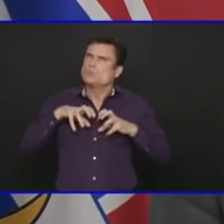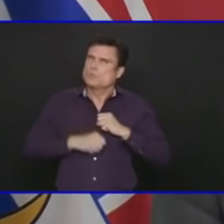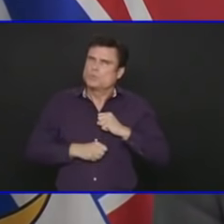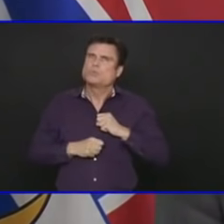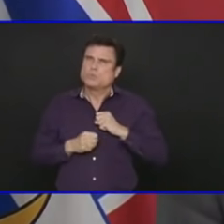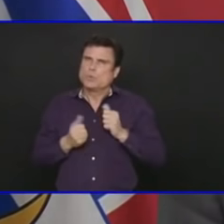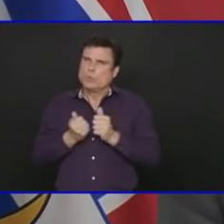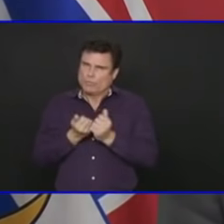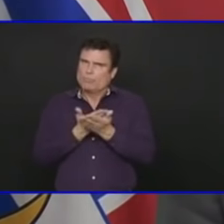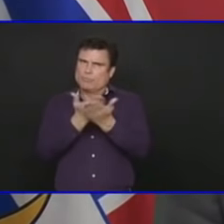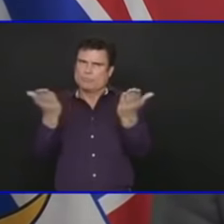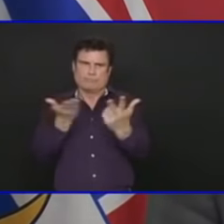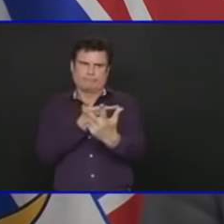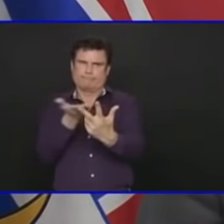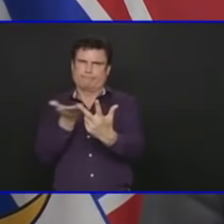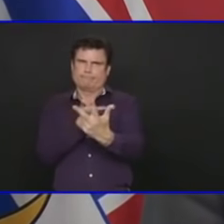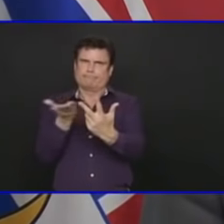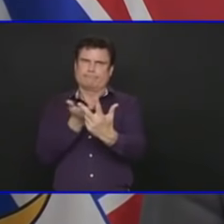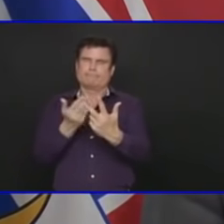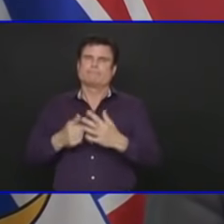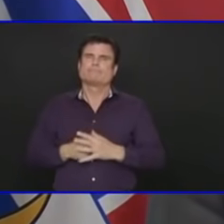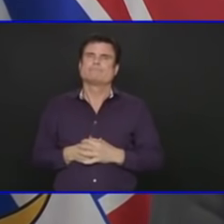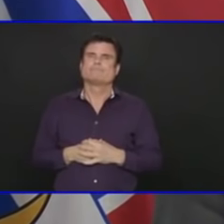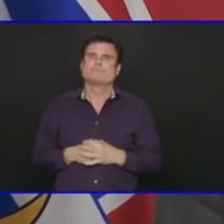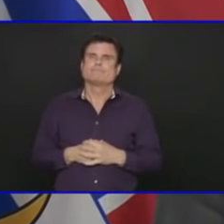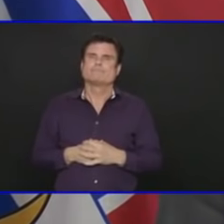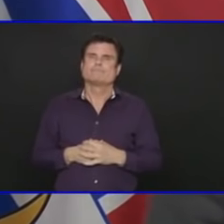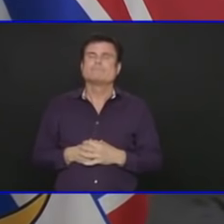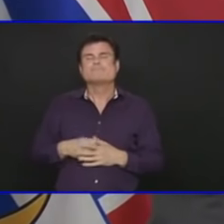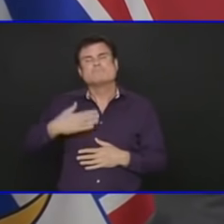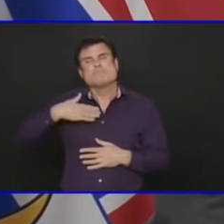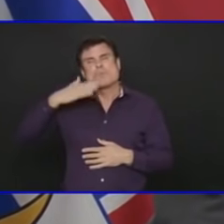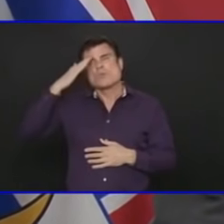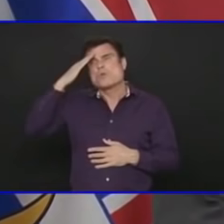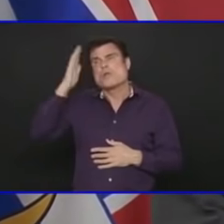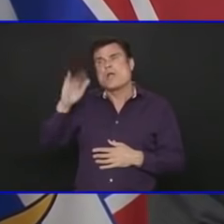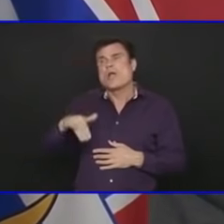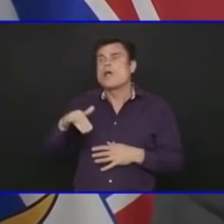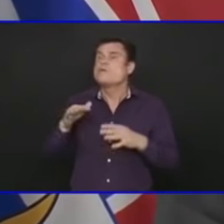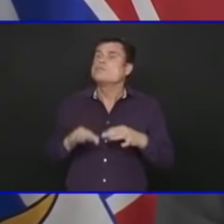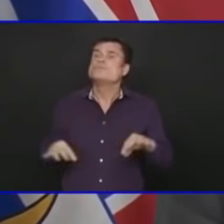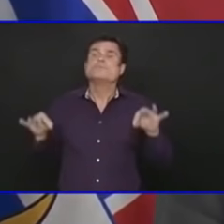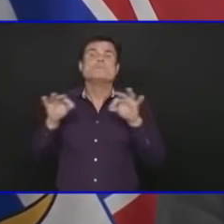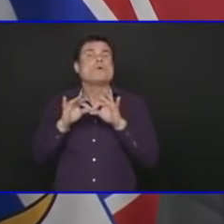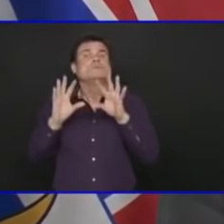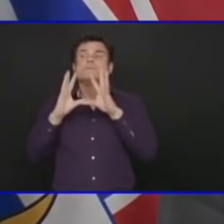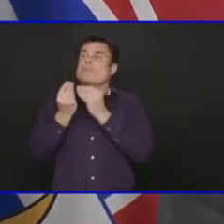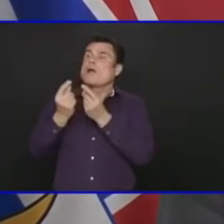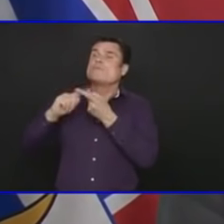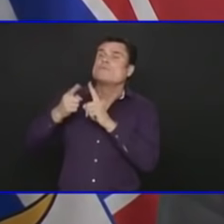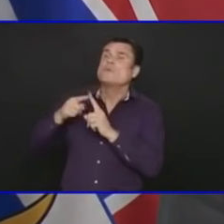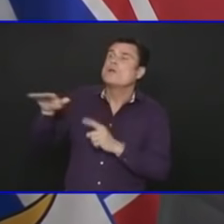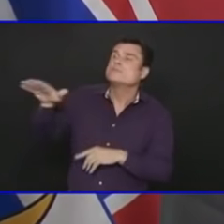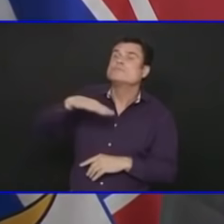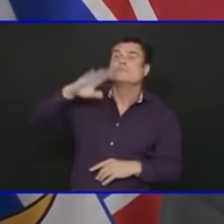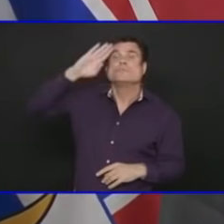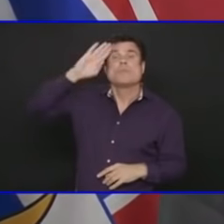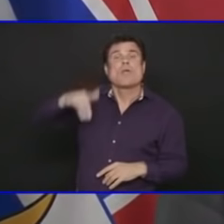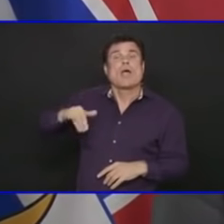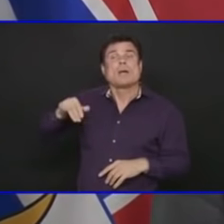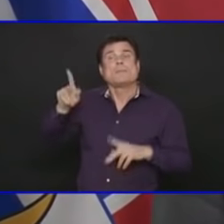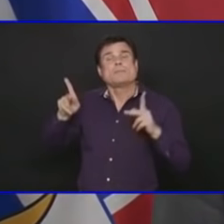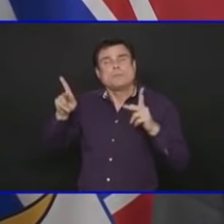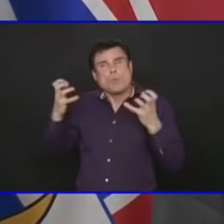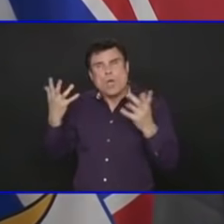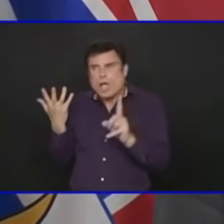and to console us. We acknowledge every life that COVID-19 takes from us, because when we do, we affirm the value of that